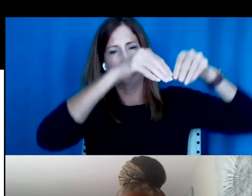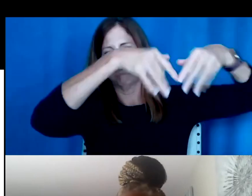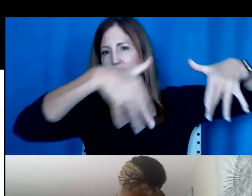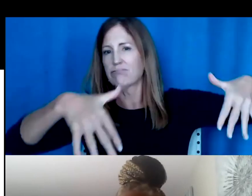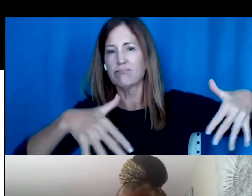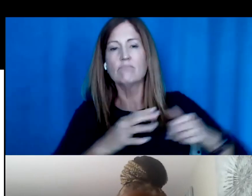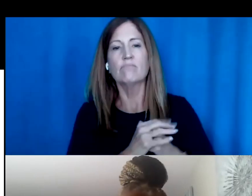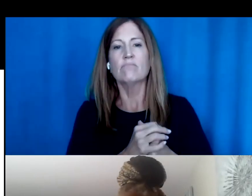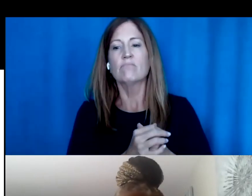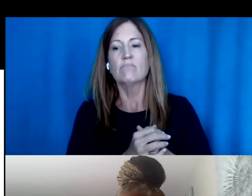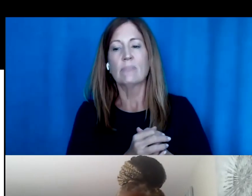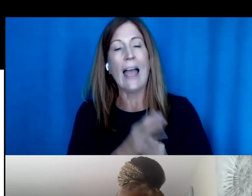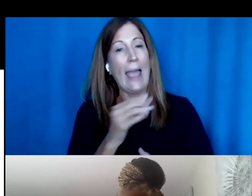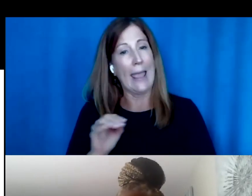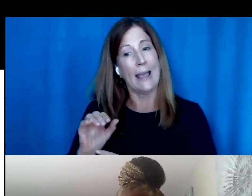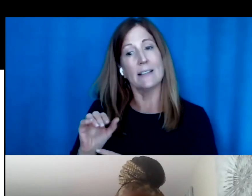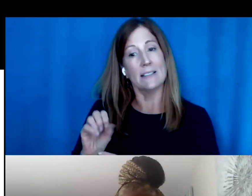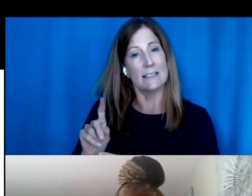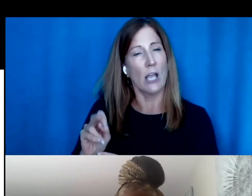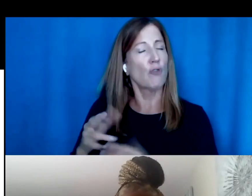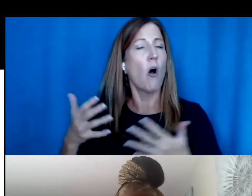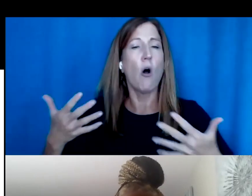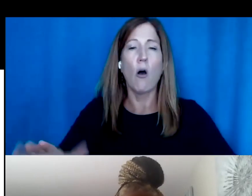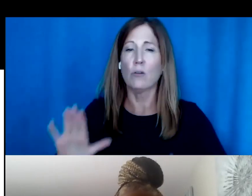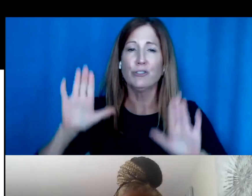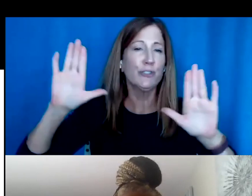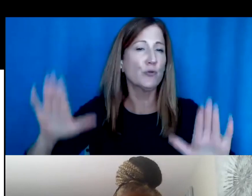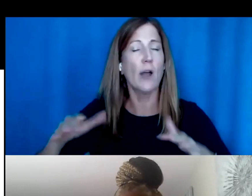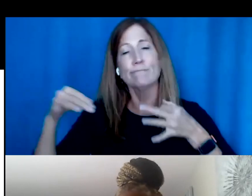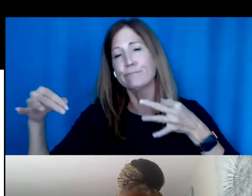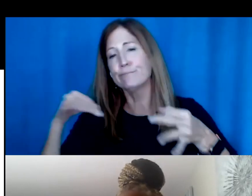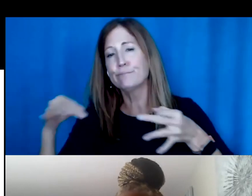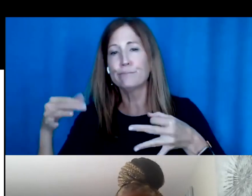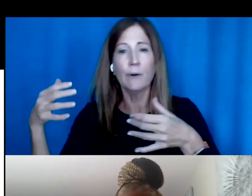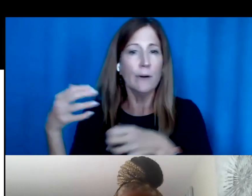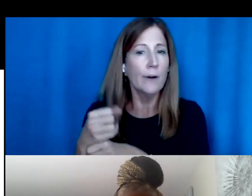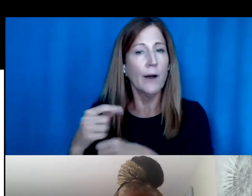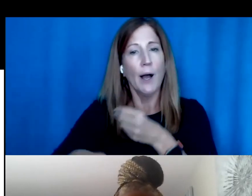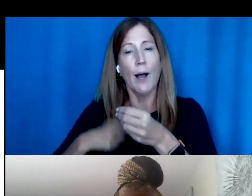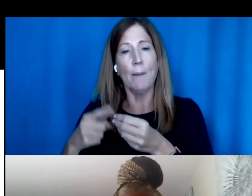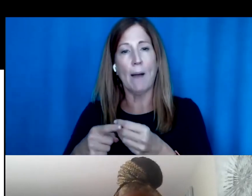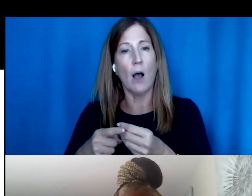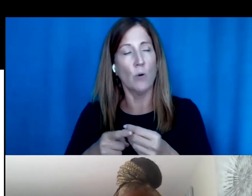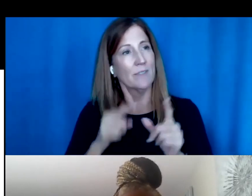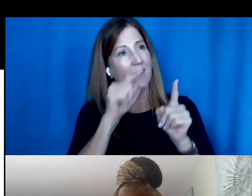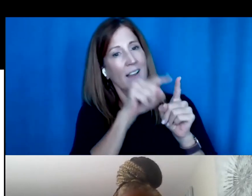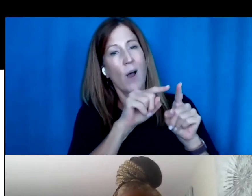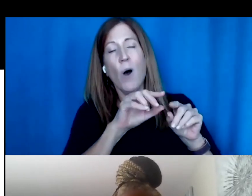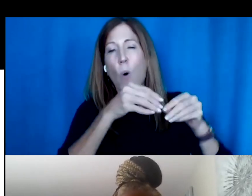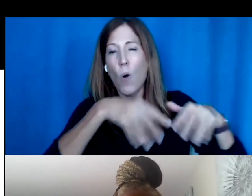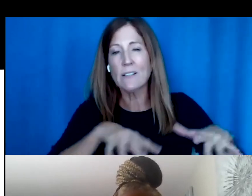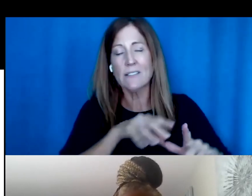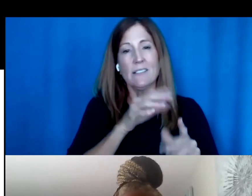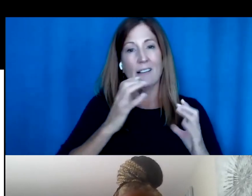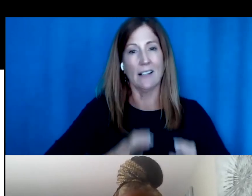talked, gave a great overview about the impact on employees and customers and organization, but I want to take a